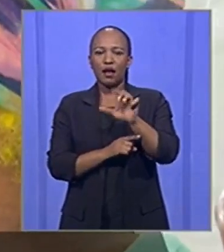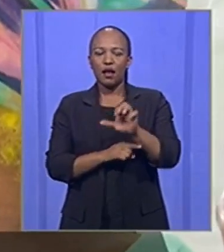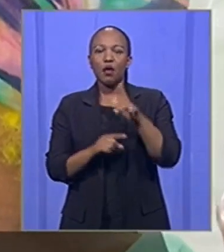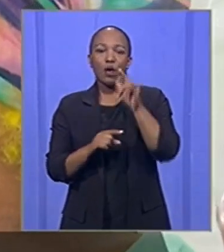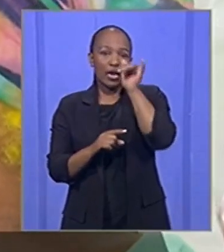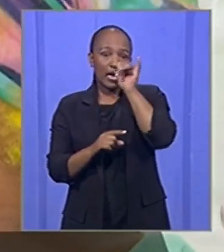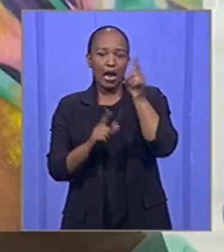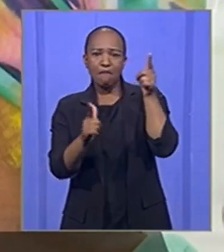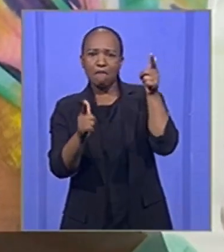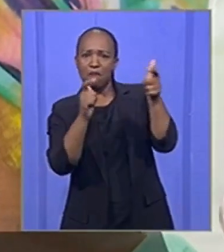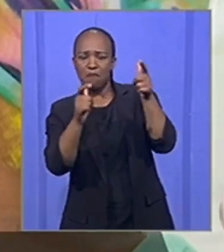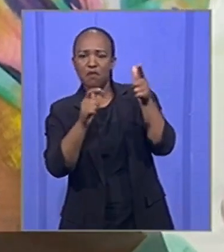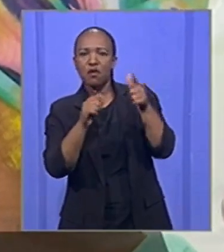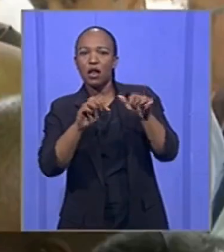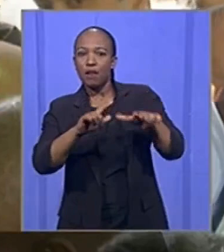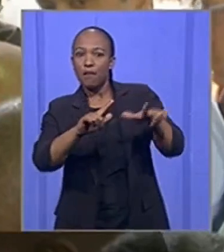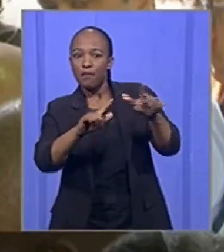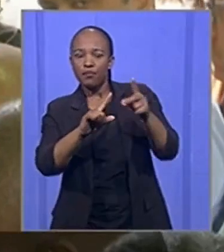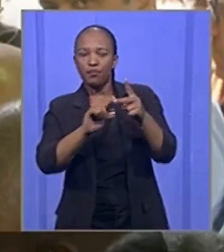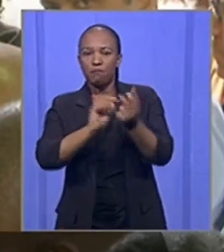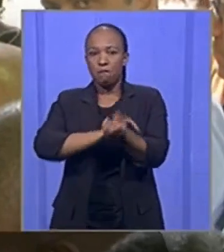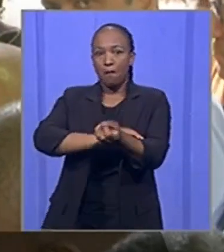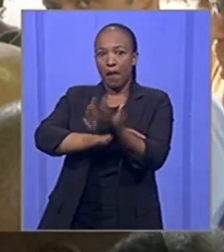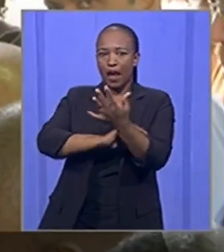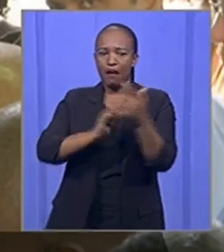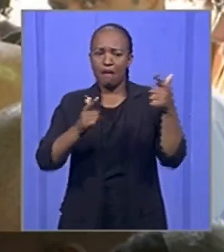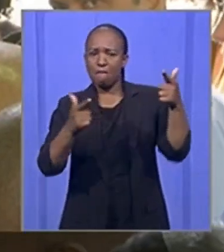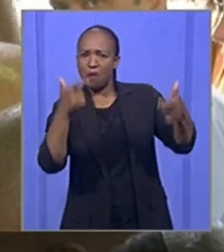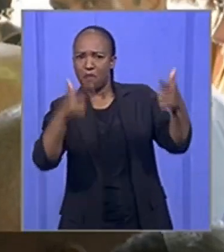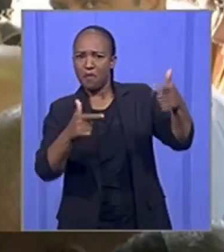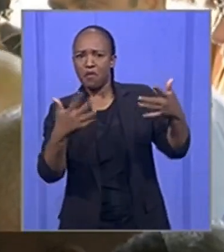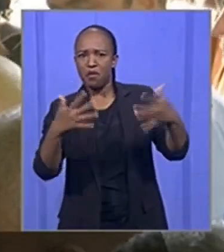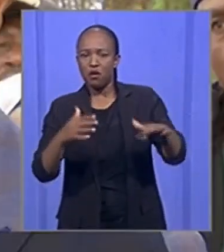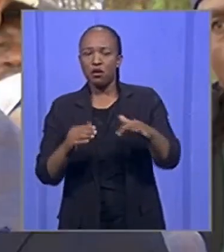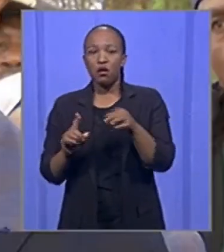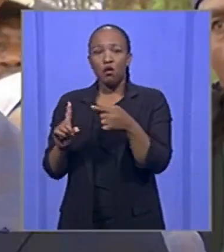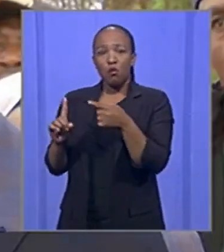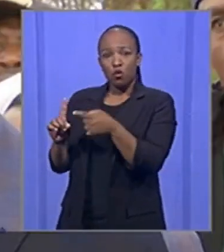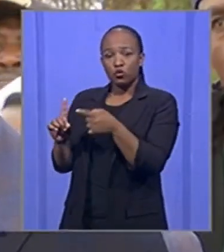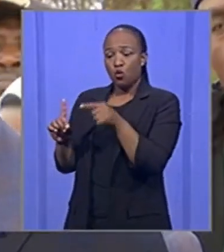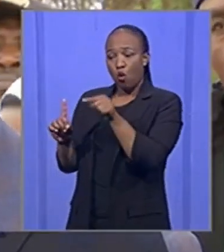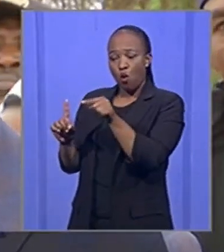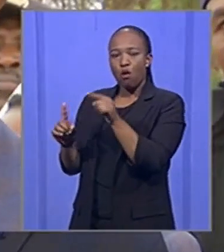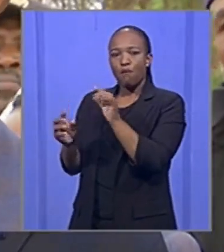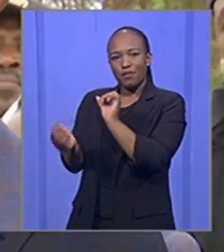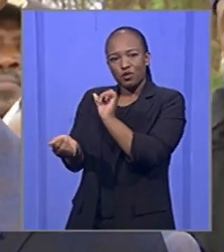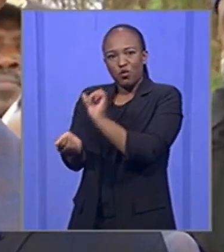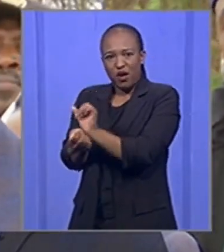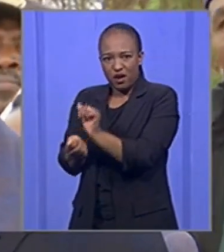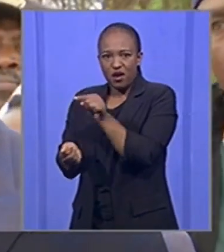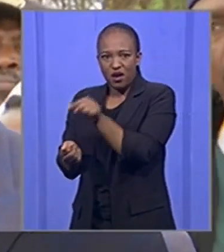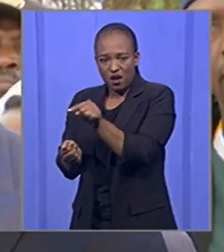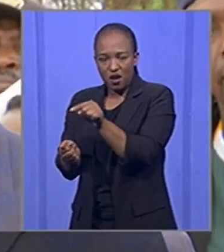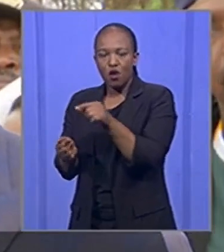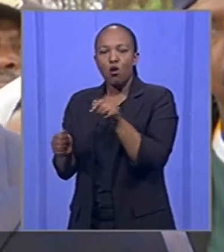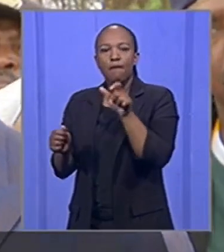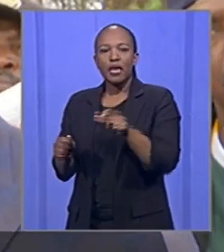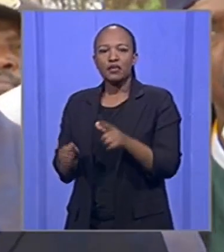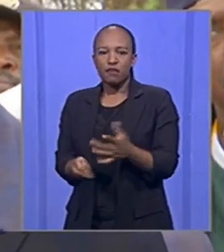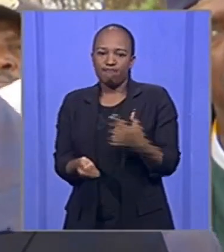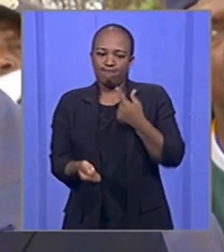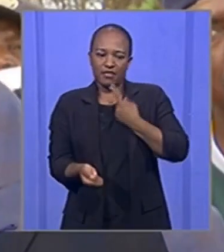kwa Mpumalanga le KwaZulu-Natal mo sešeng. Once somebody is arrested, is apprehended, or they surrender,